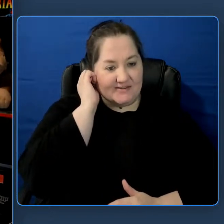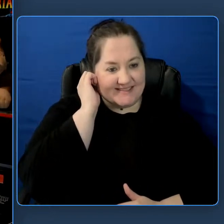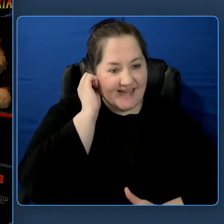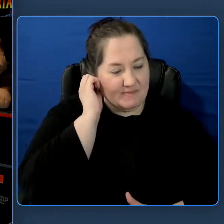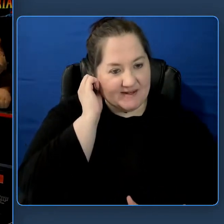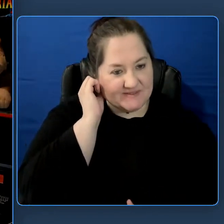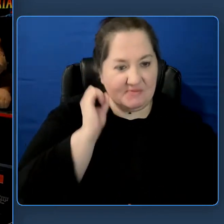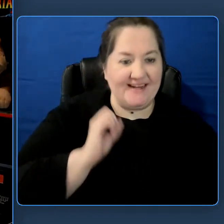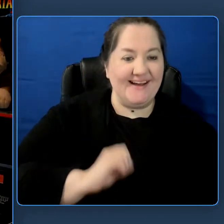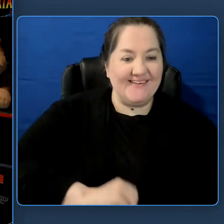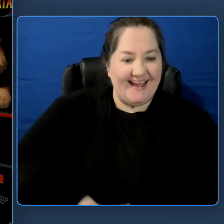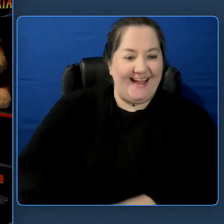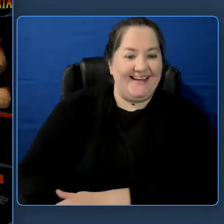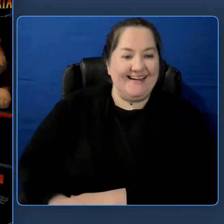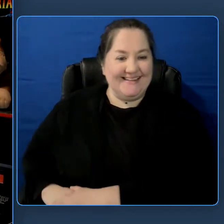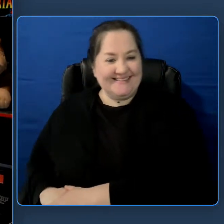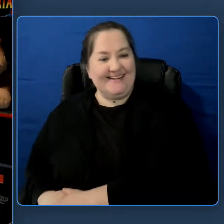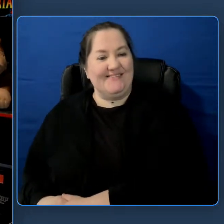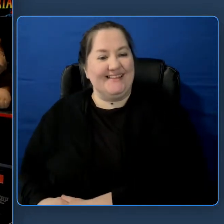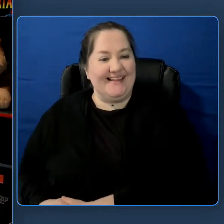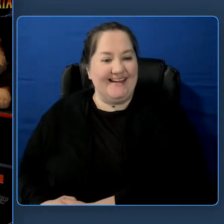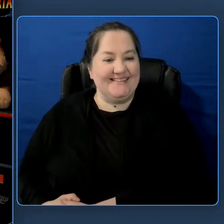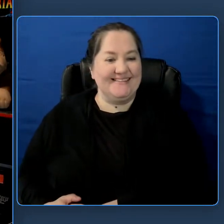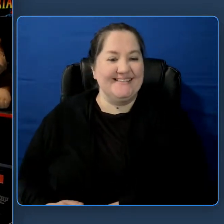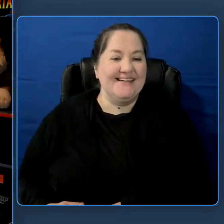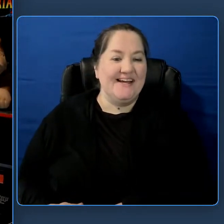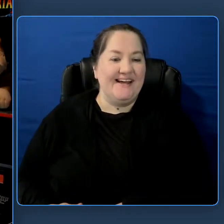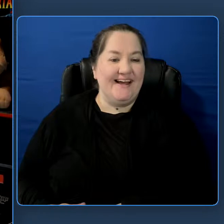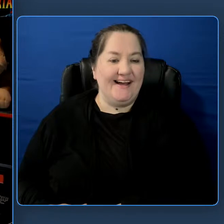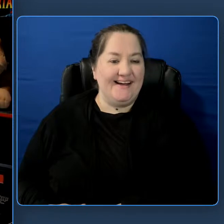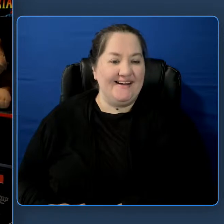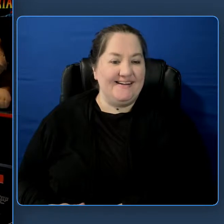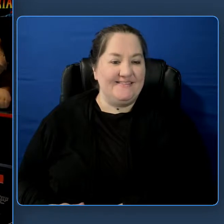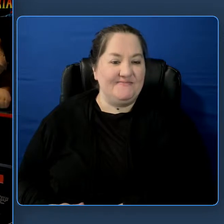Oh, sorry, I was typing up something. Okay, sorry about that.